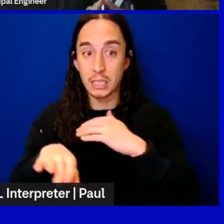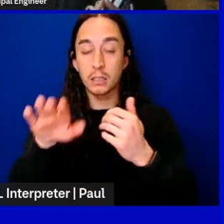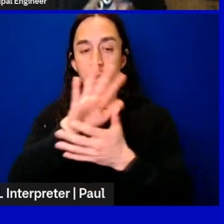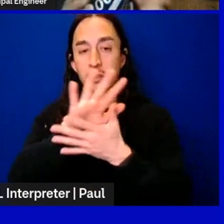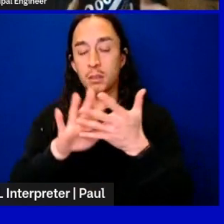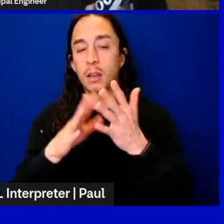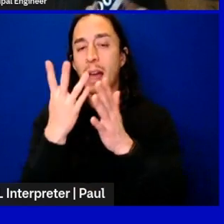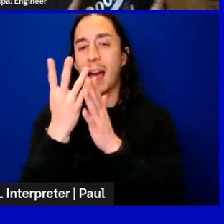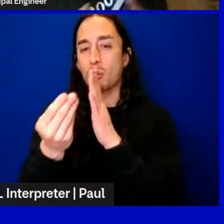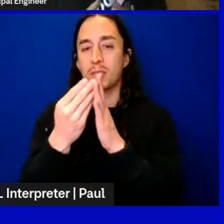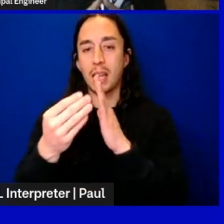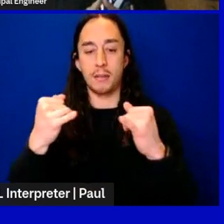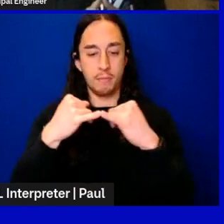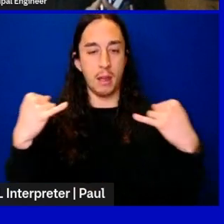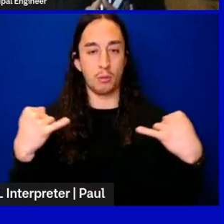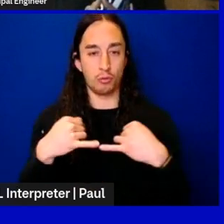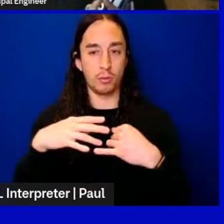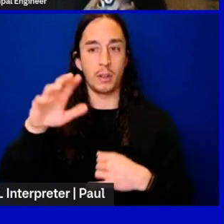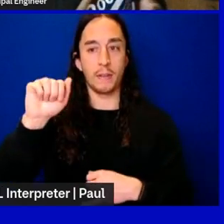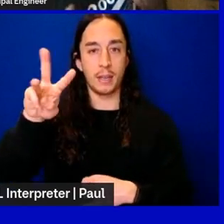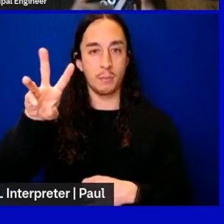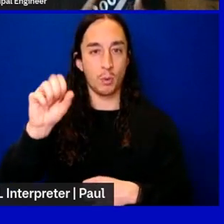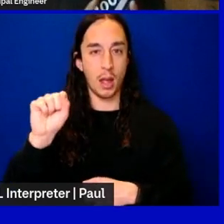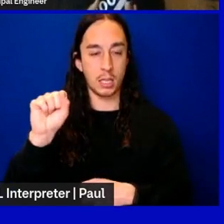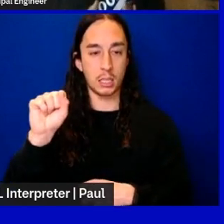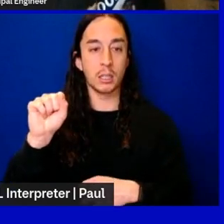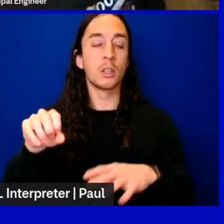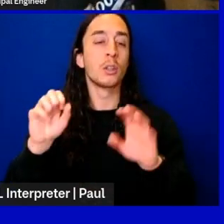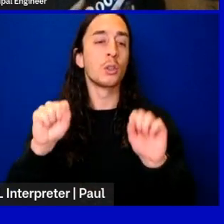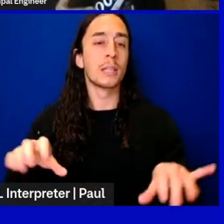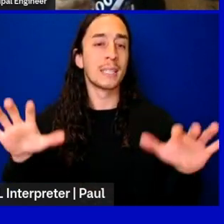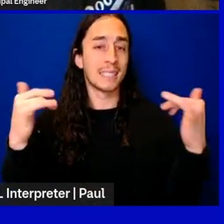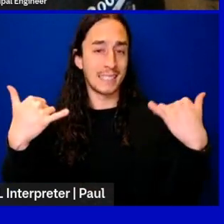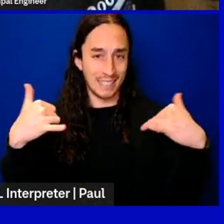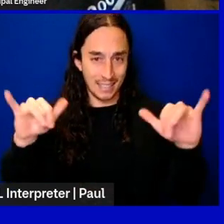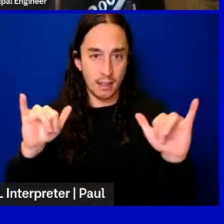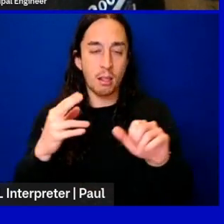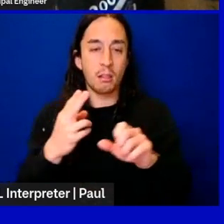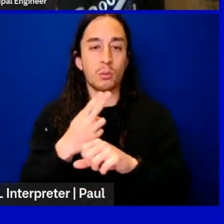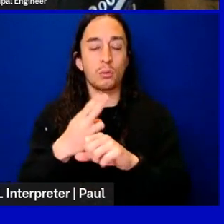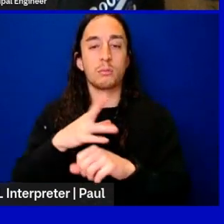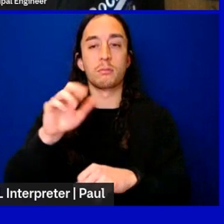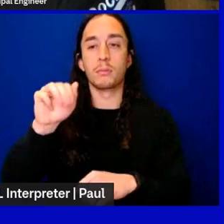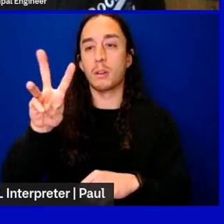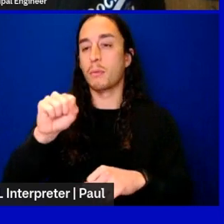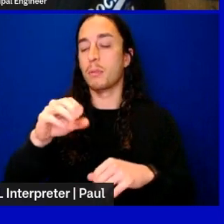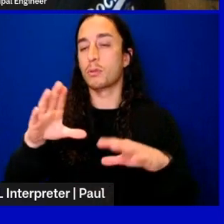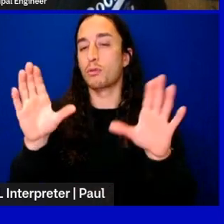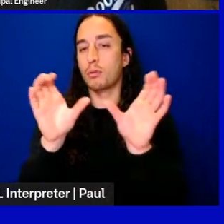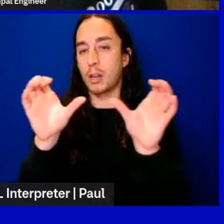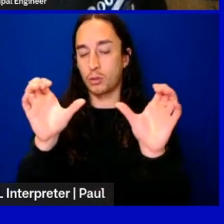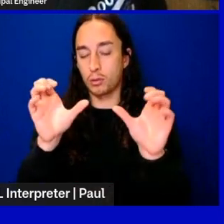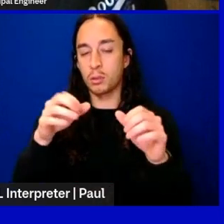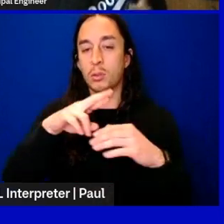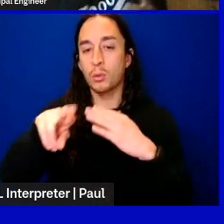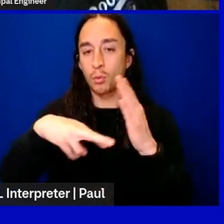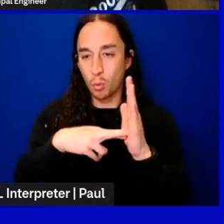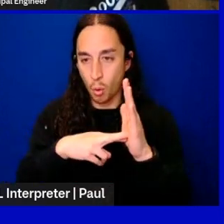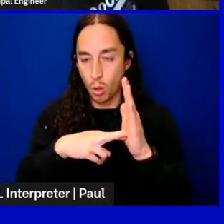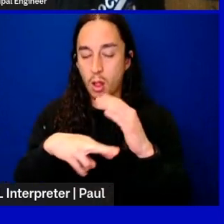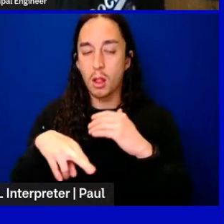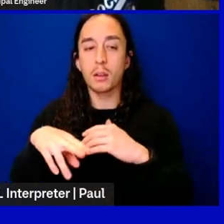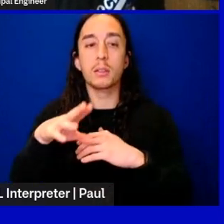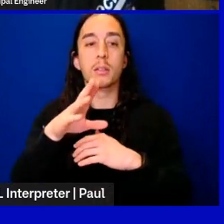of AWS itself, AWS Cloud itself, you can still make use of the AWS credentials, role, and temporary credentials